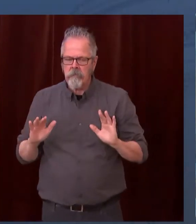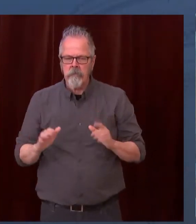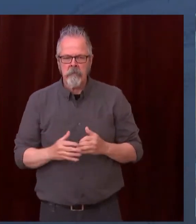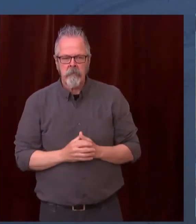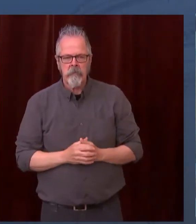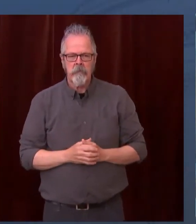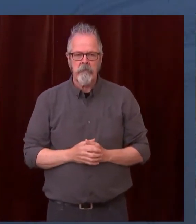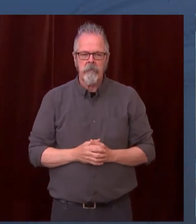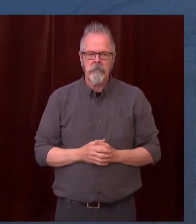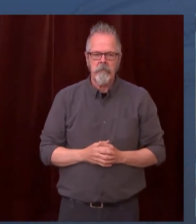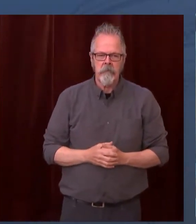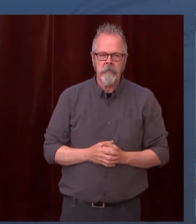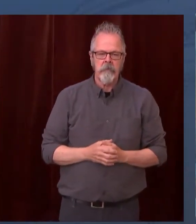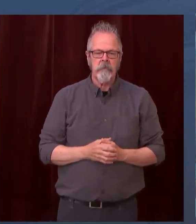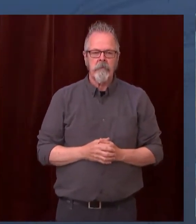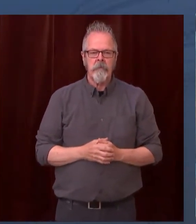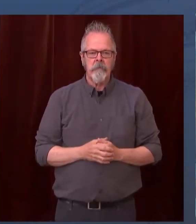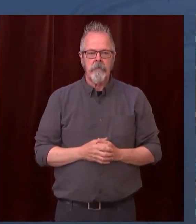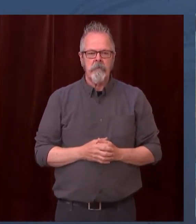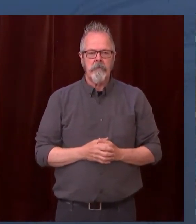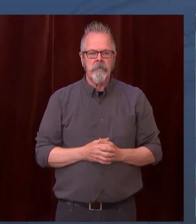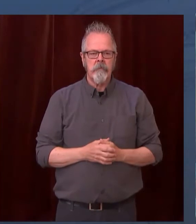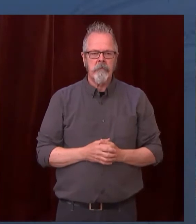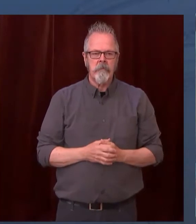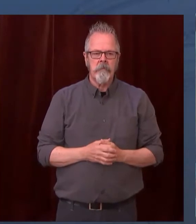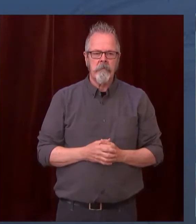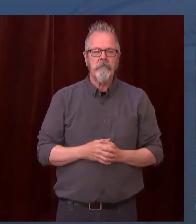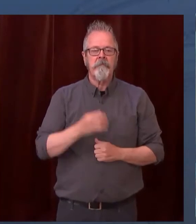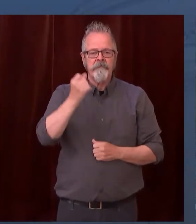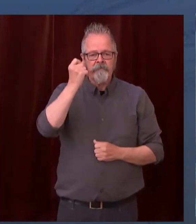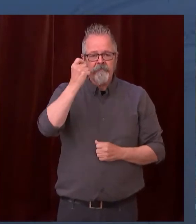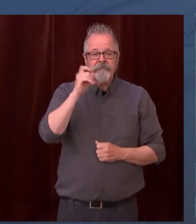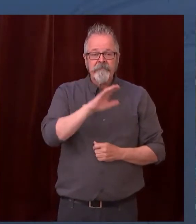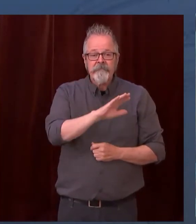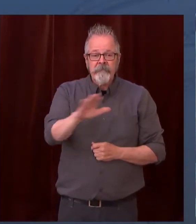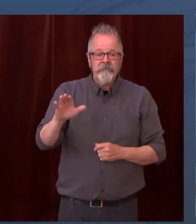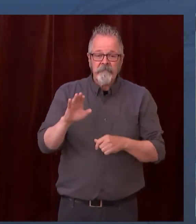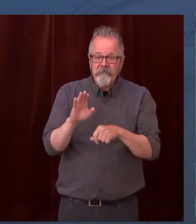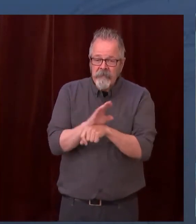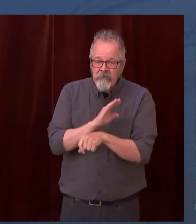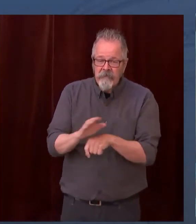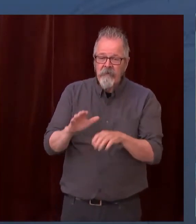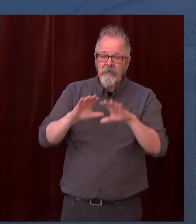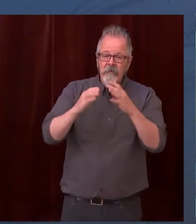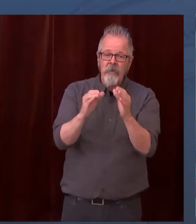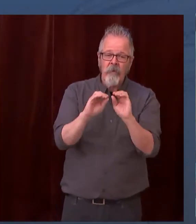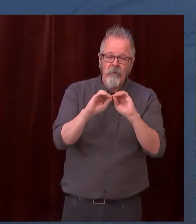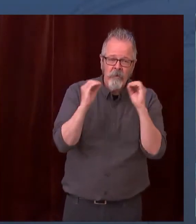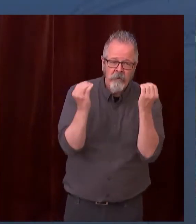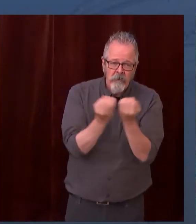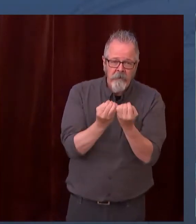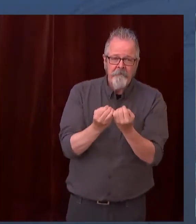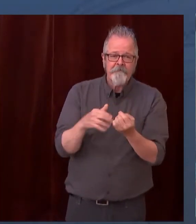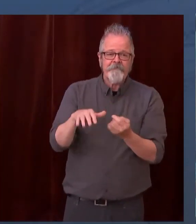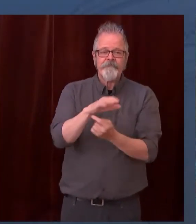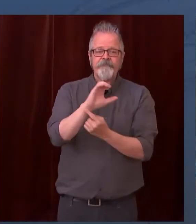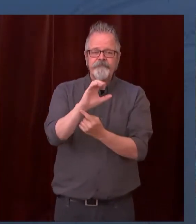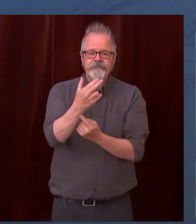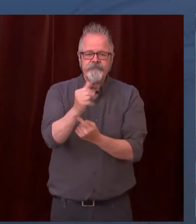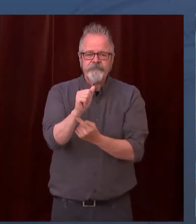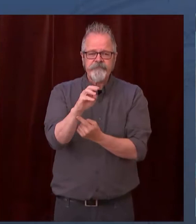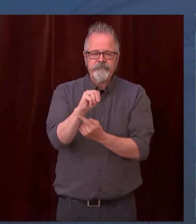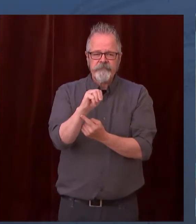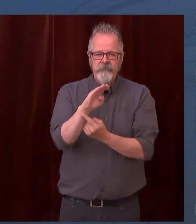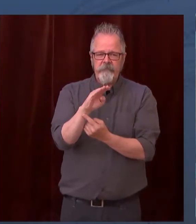groups have been hard at work helping businesses understand and comply with the business guidelines. This effort has been essential